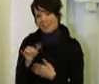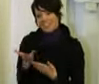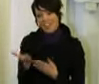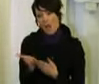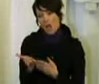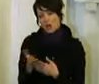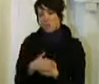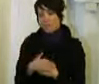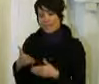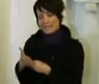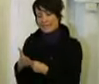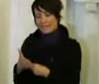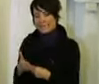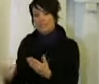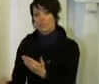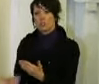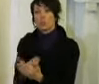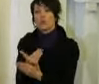new possibilities.